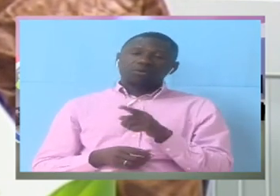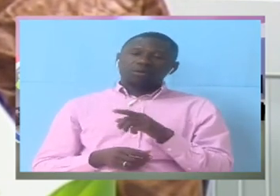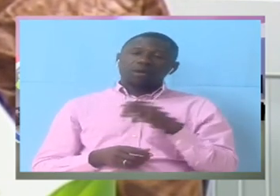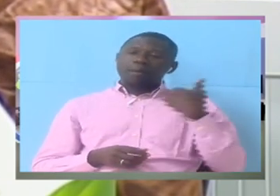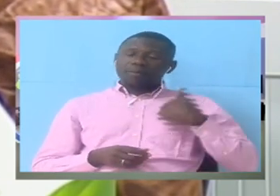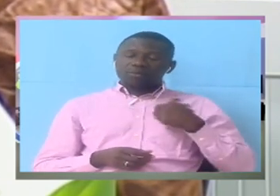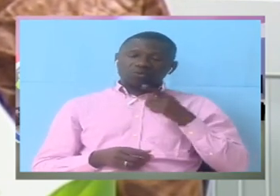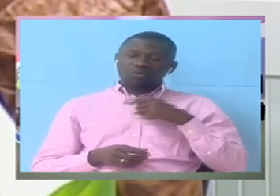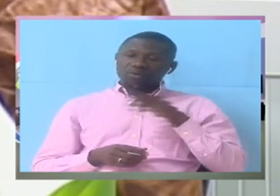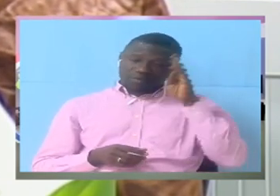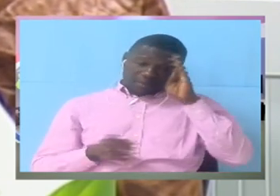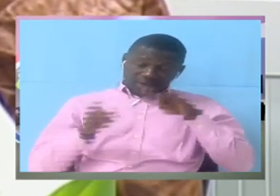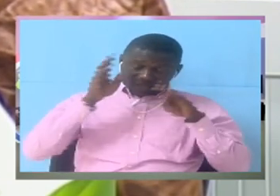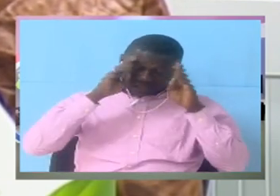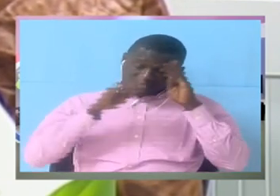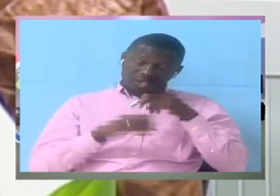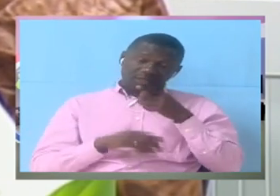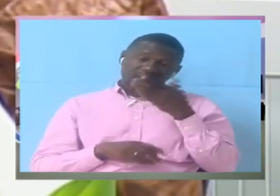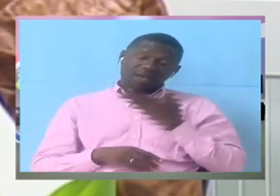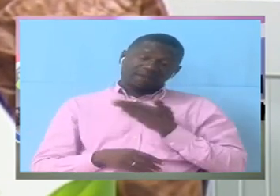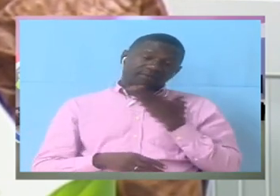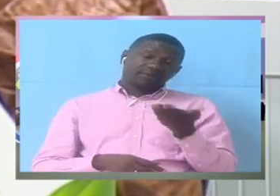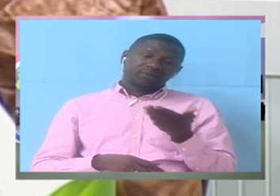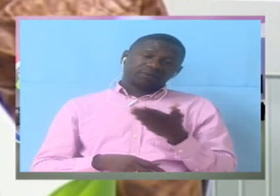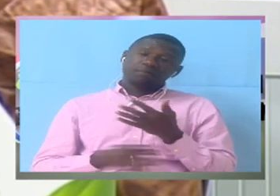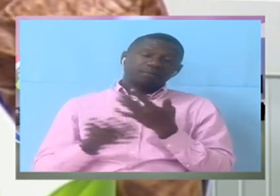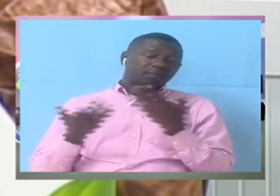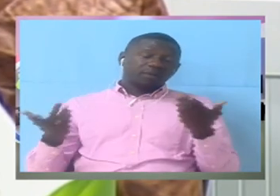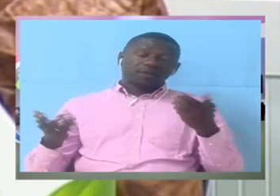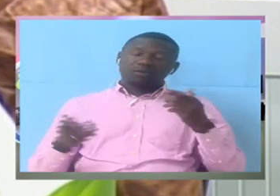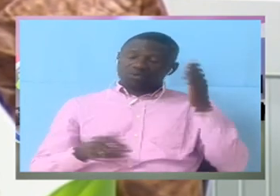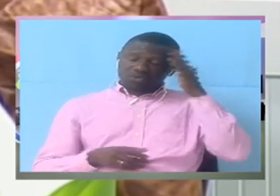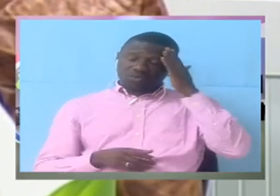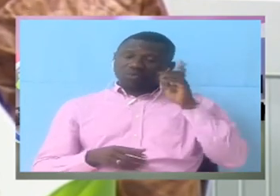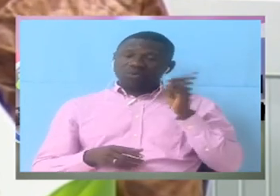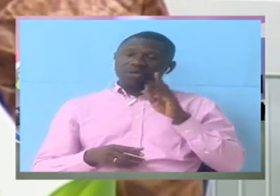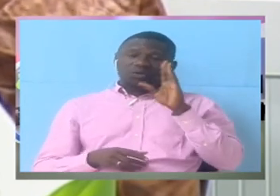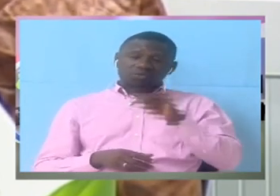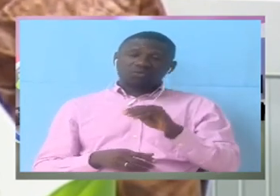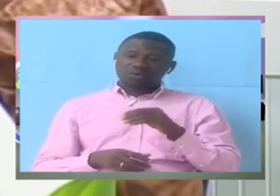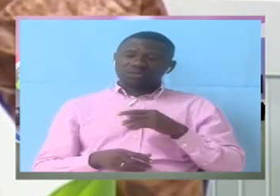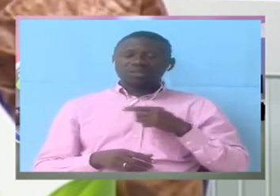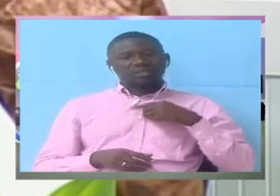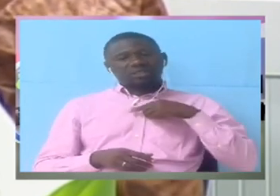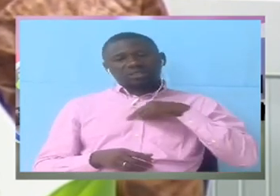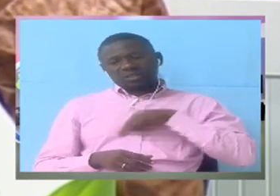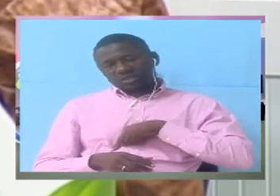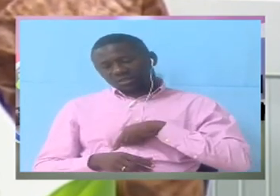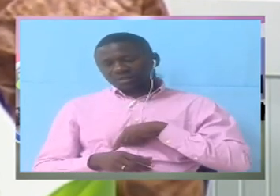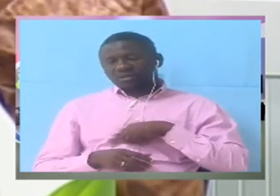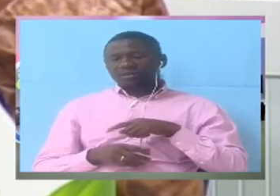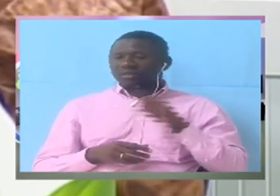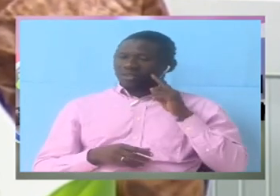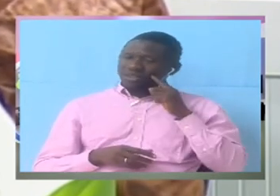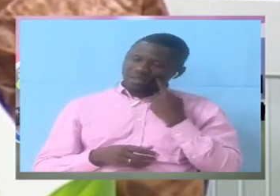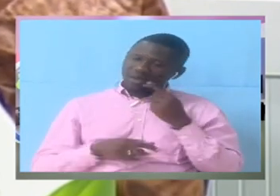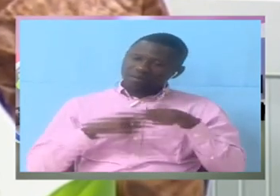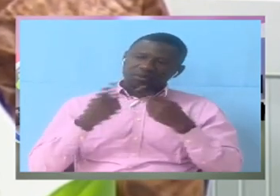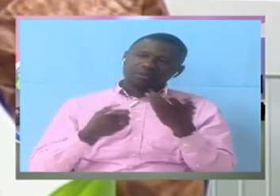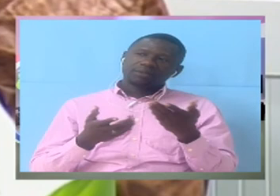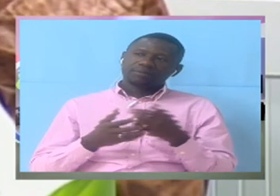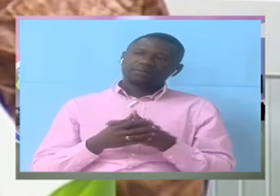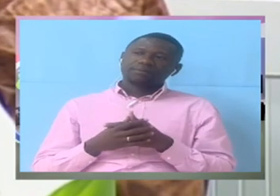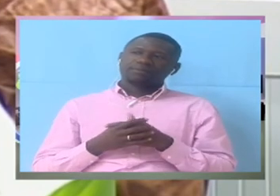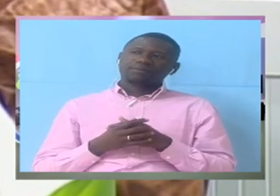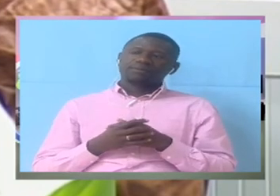Small theft here who are taken and brought back. But those that were pardoned, many of them know that